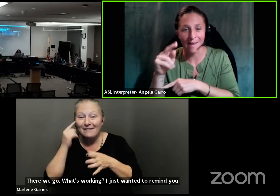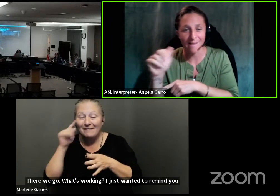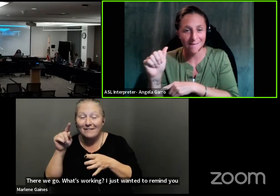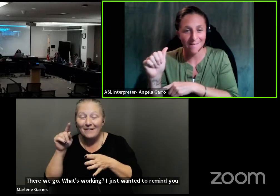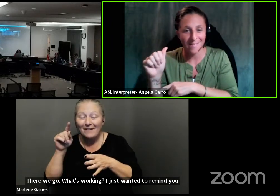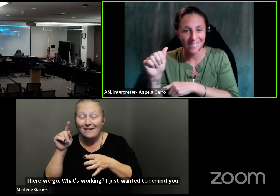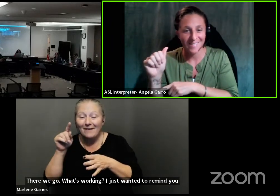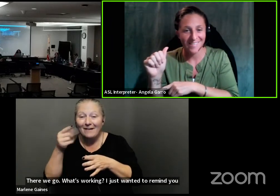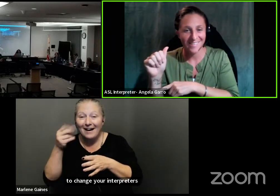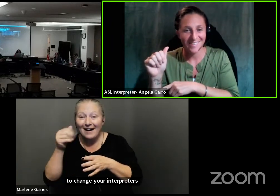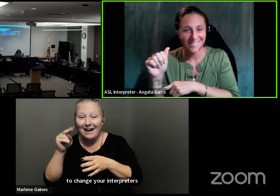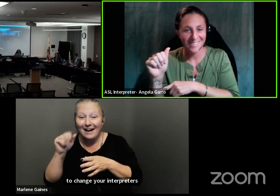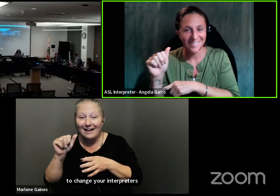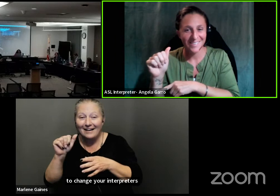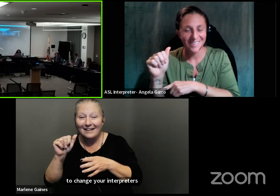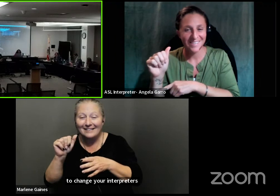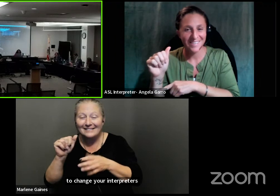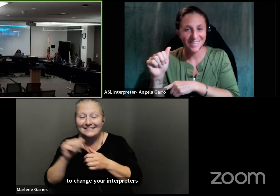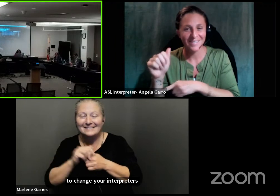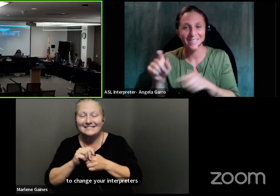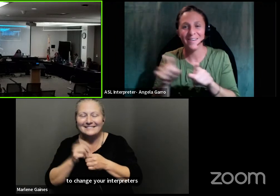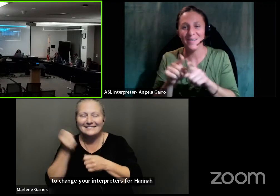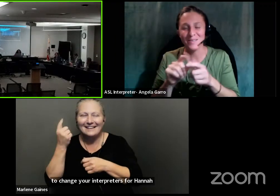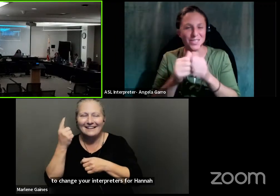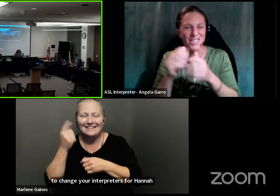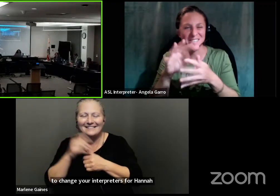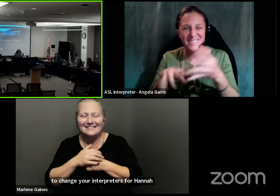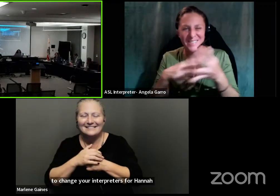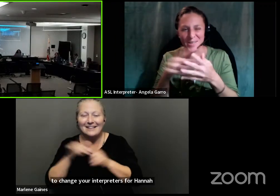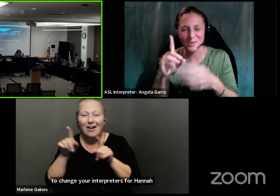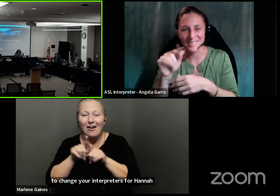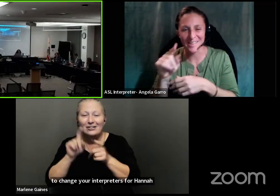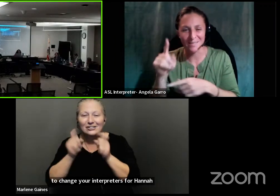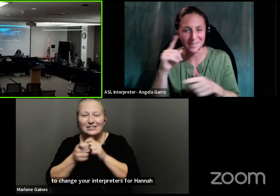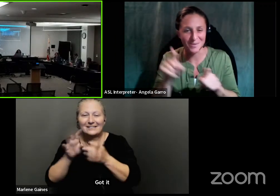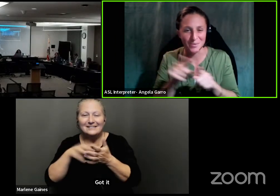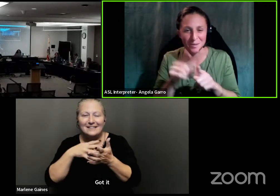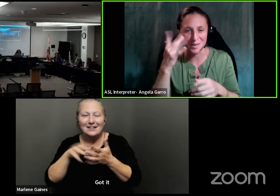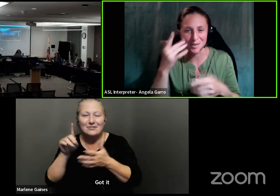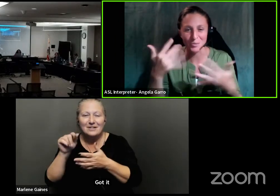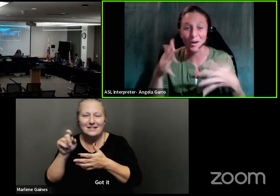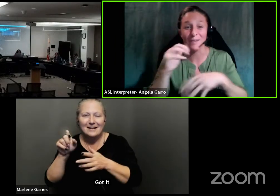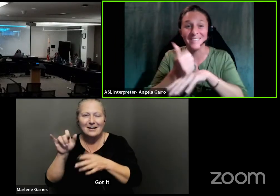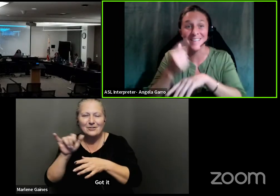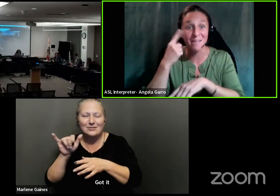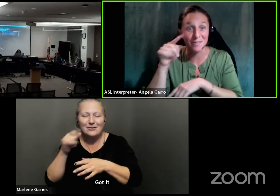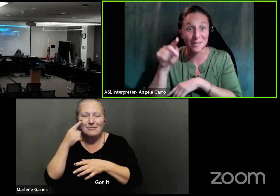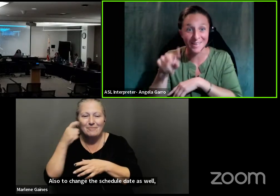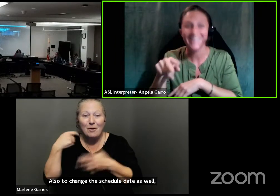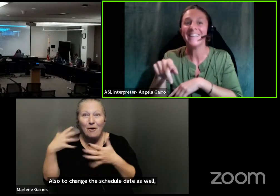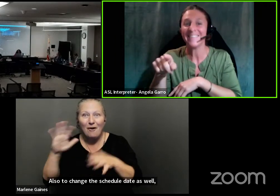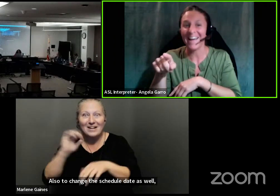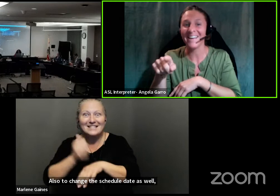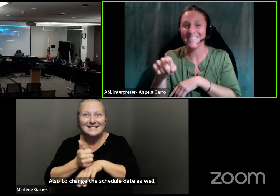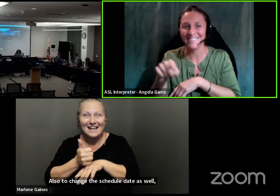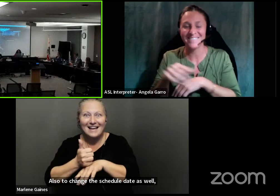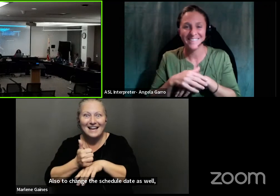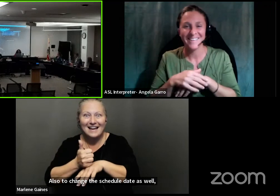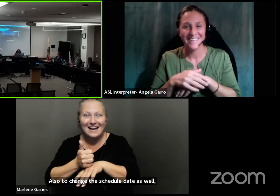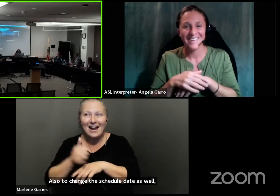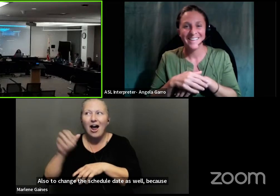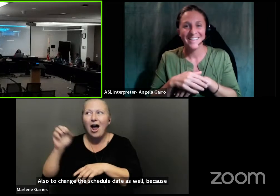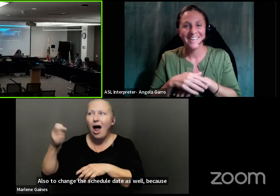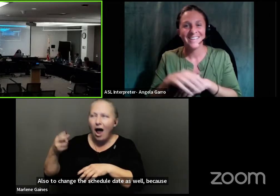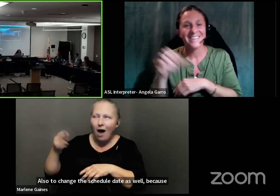for Hannah. Got it. Also to change the schedule date as well, because we're already in the set notes, for the. because it's